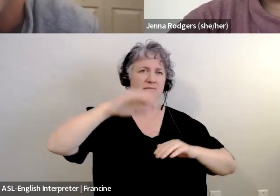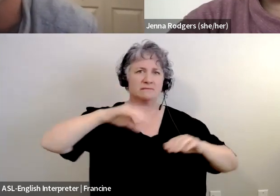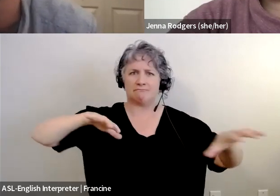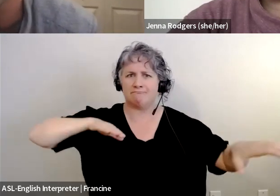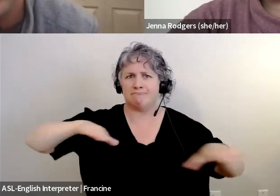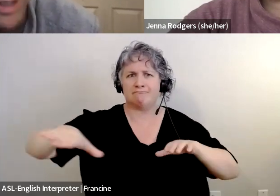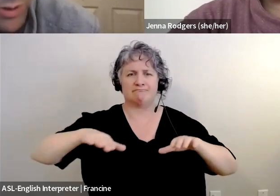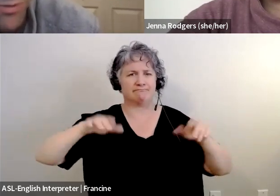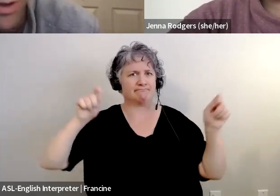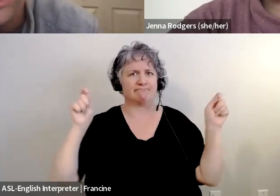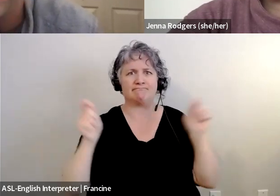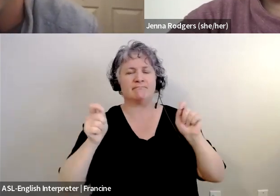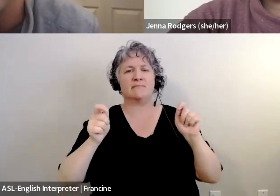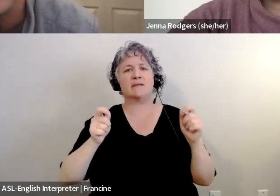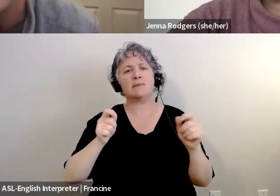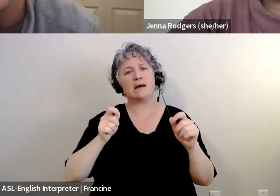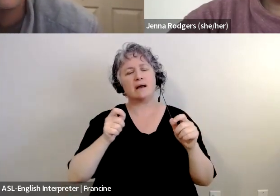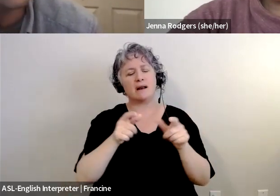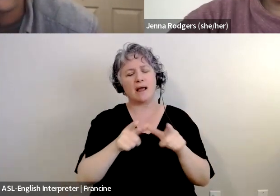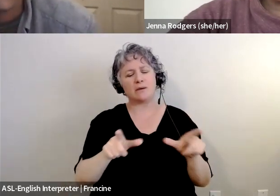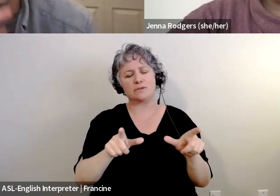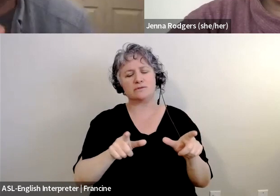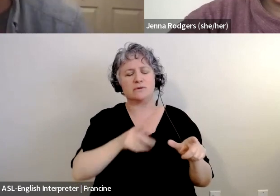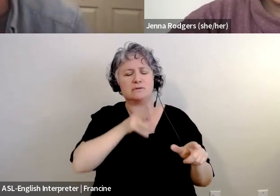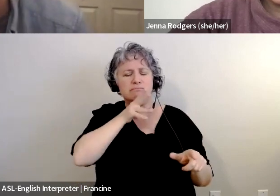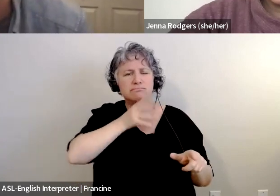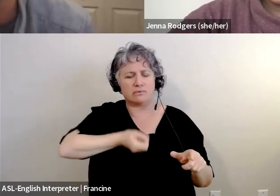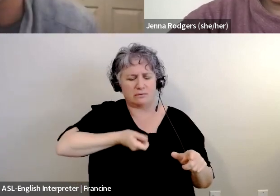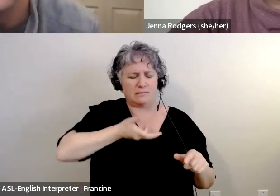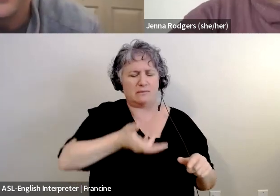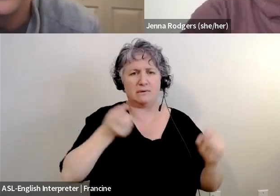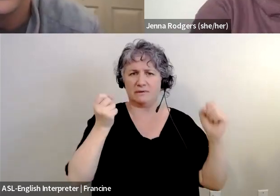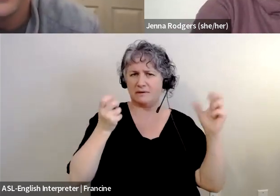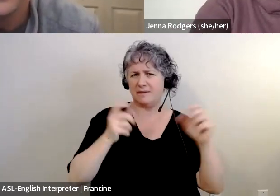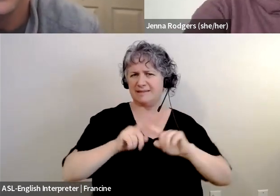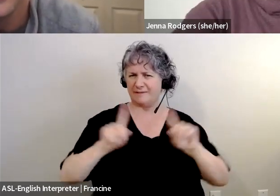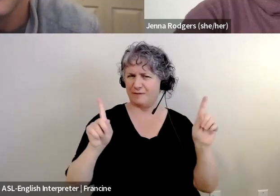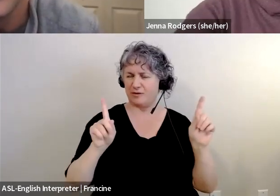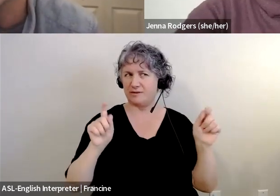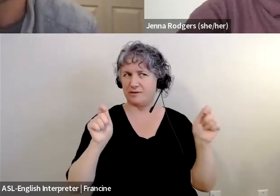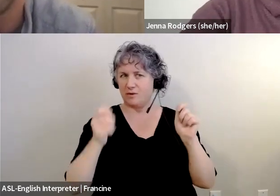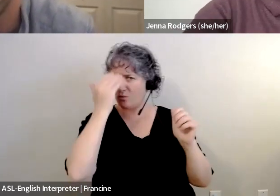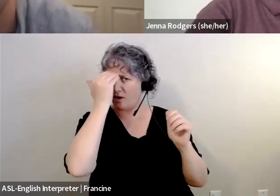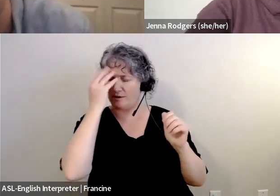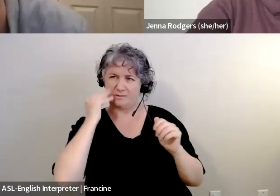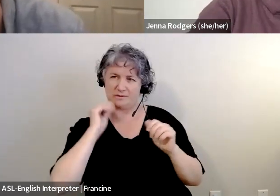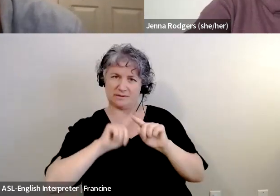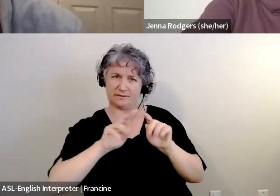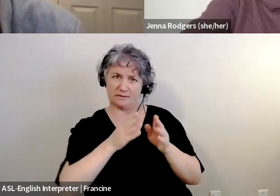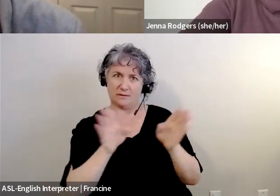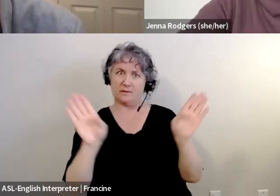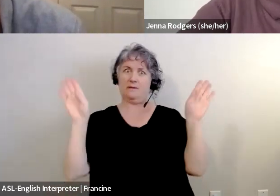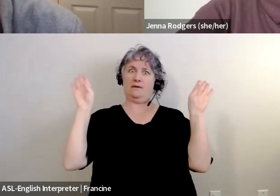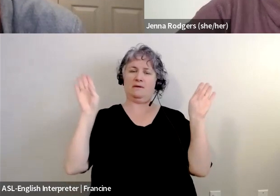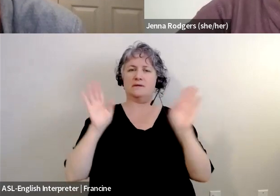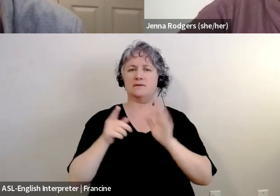language, shift the way that we treat folks, shift the way that we are aware of other experiences. Yeah.